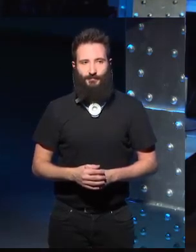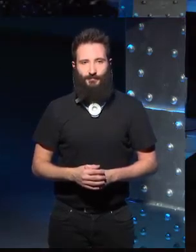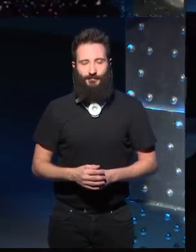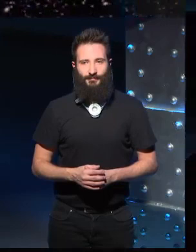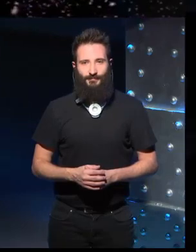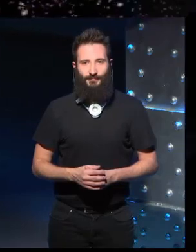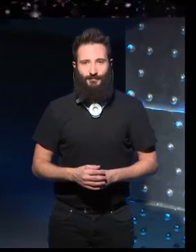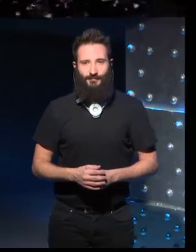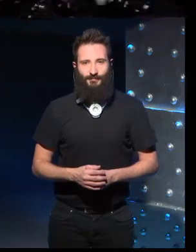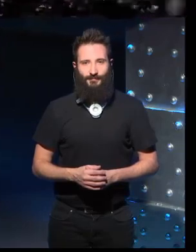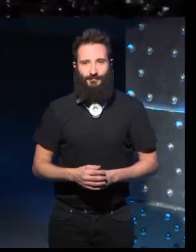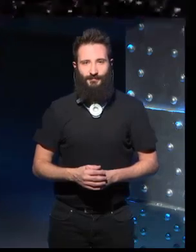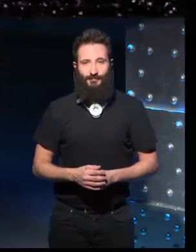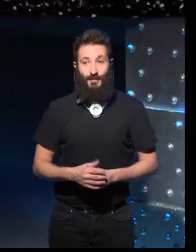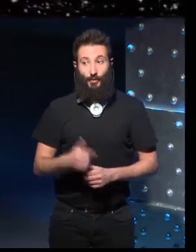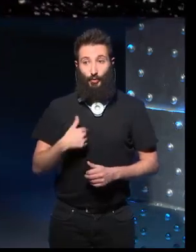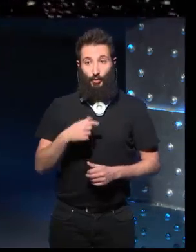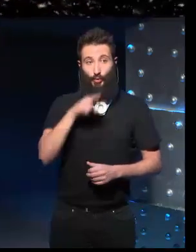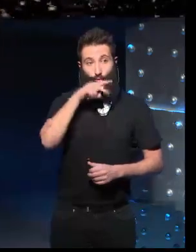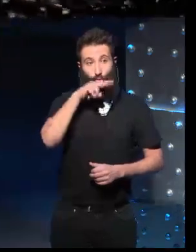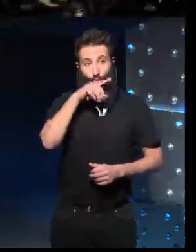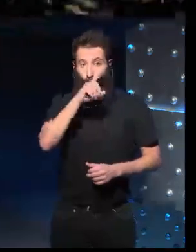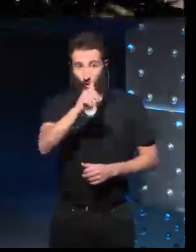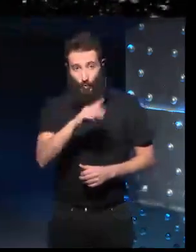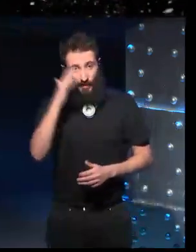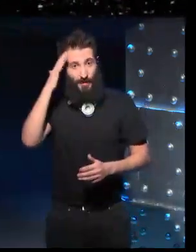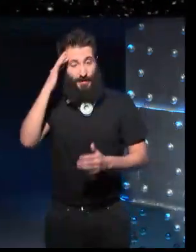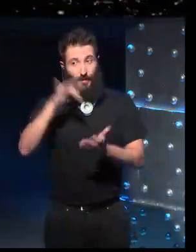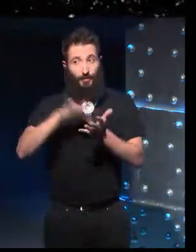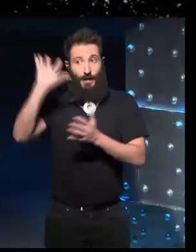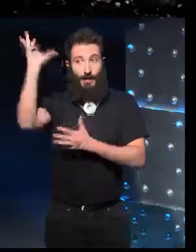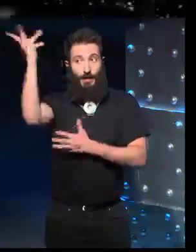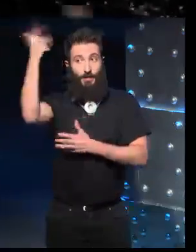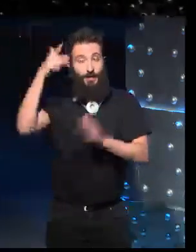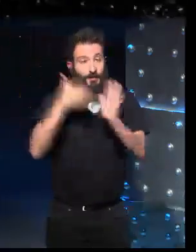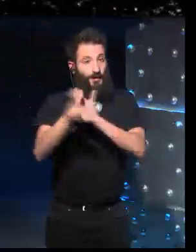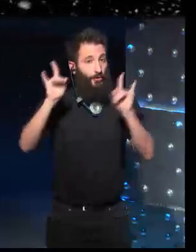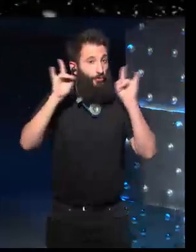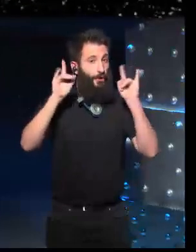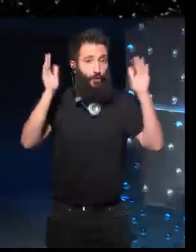I'm not going to talk because if you really were in space, there's no sound in space.